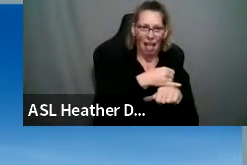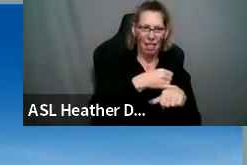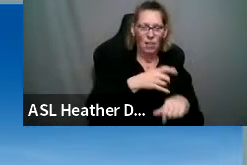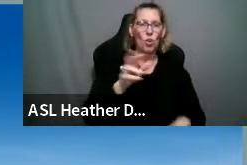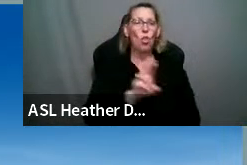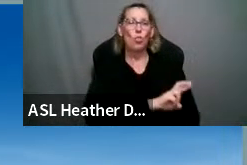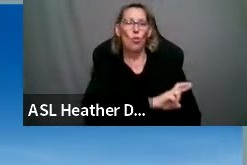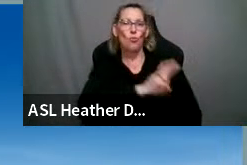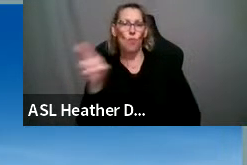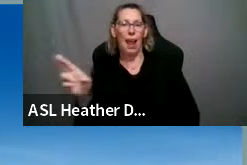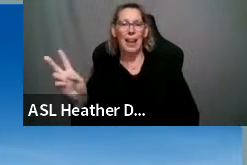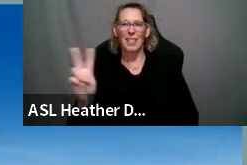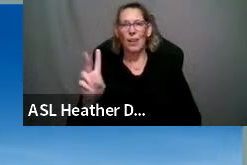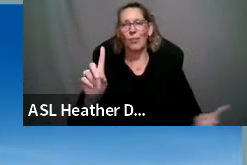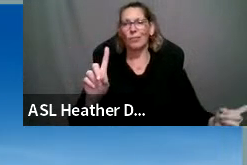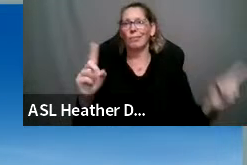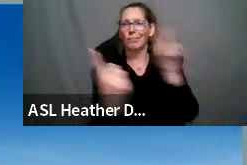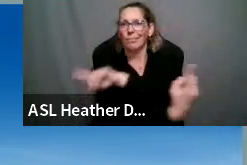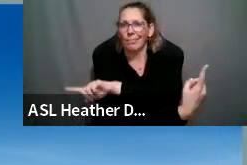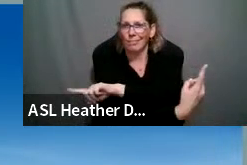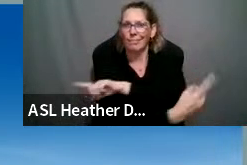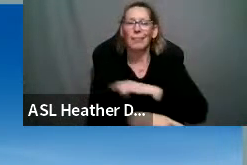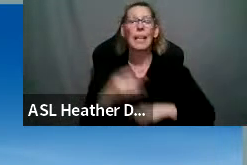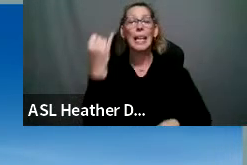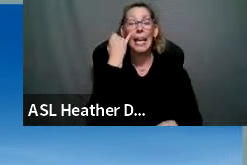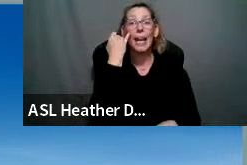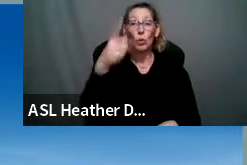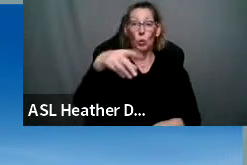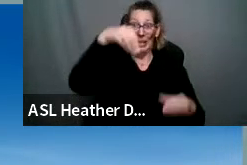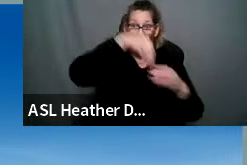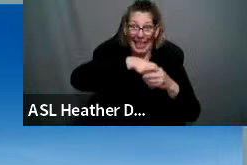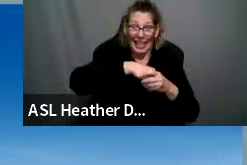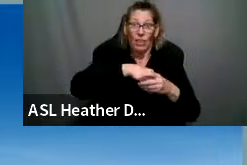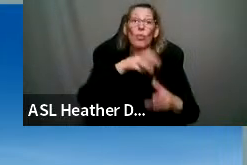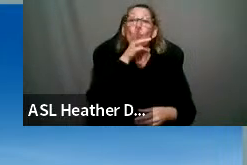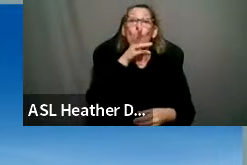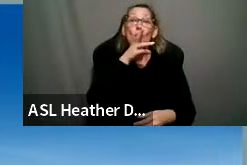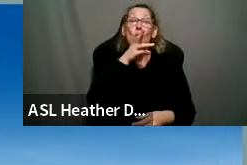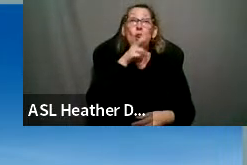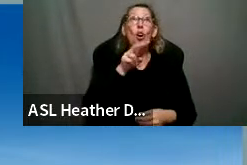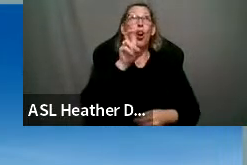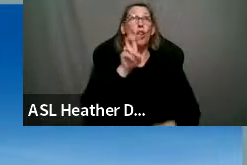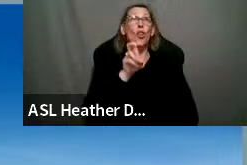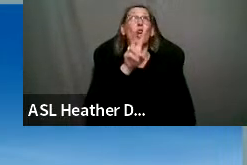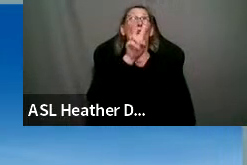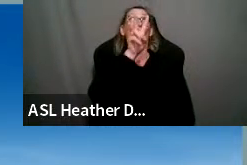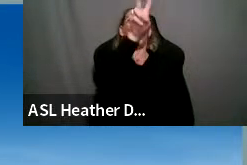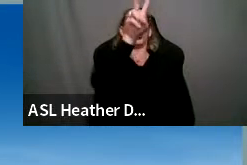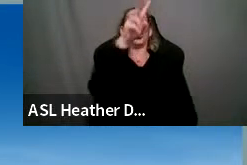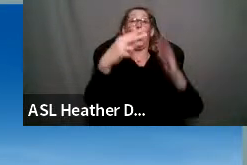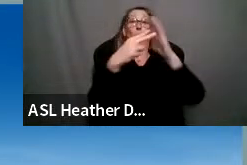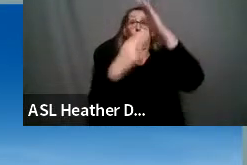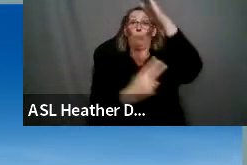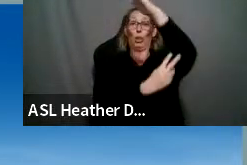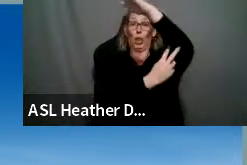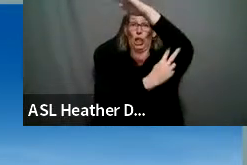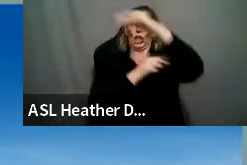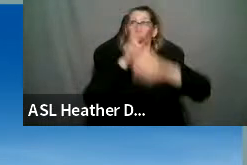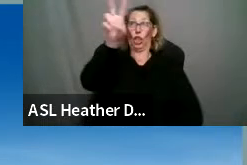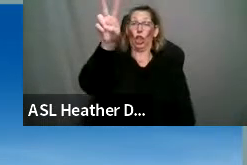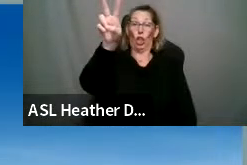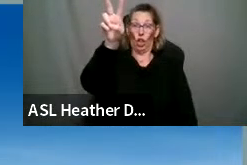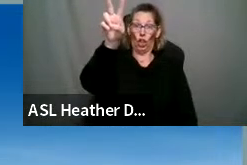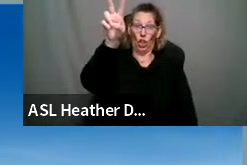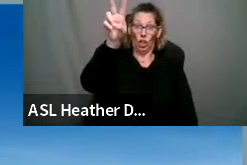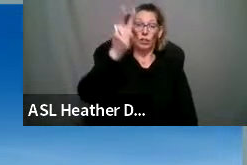Vancouver. And so your view is kind of like if you're in the water, looking toward the Interstate Bridge. I